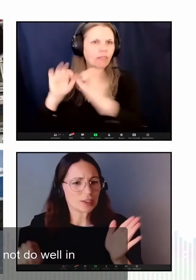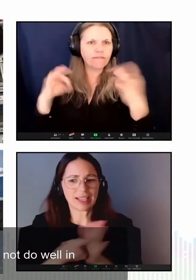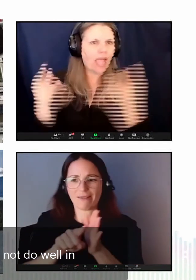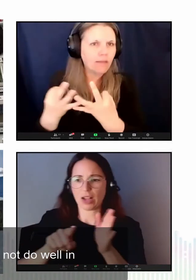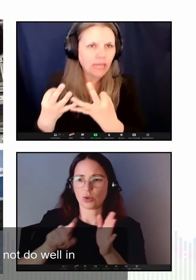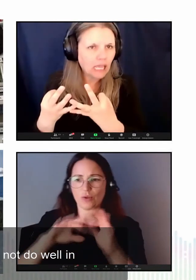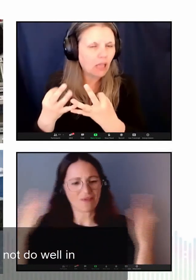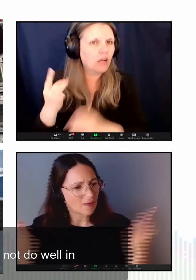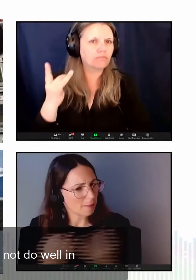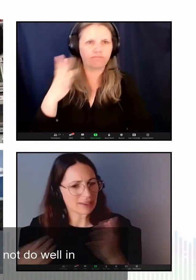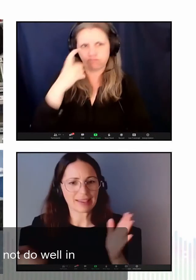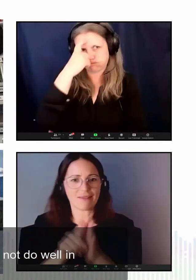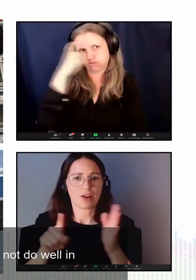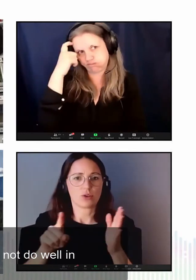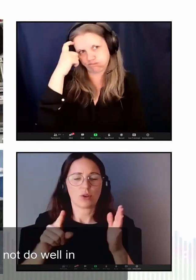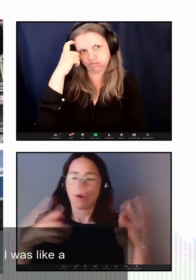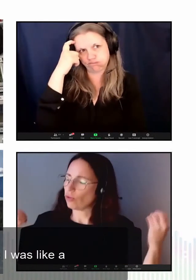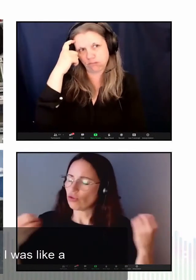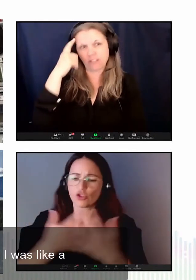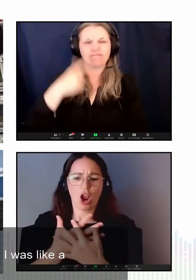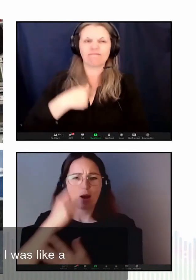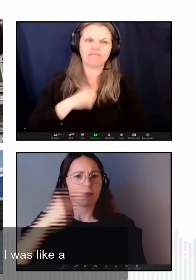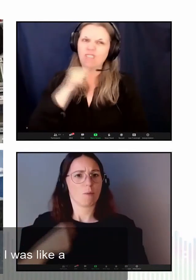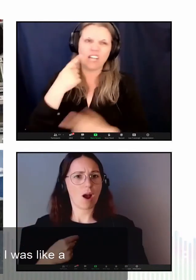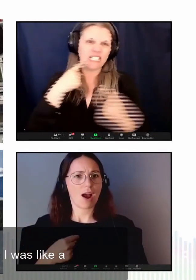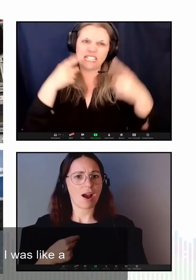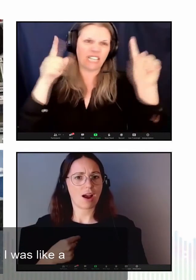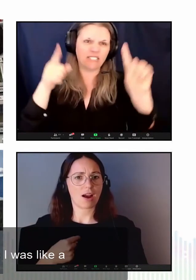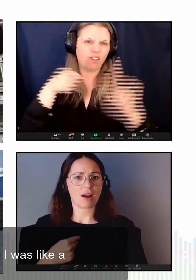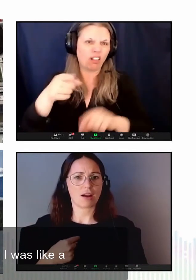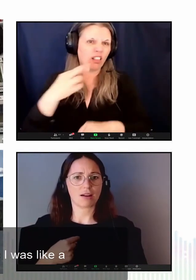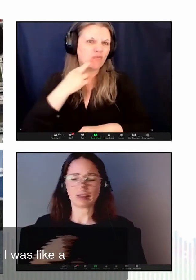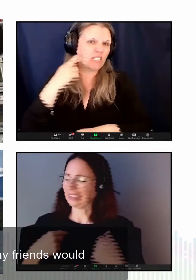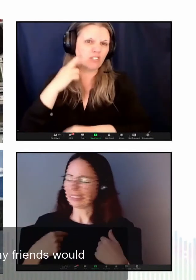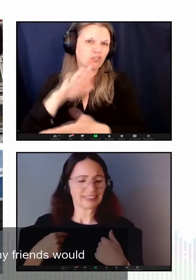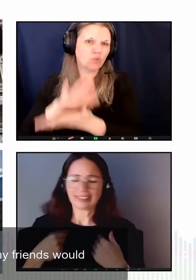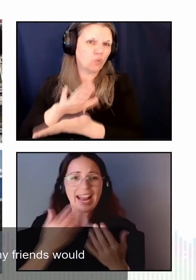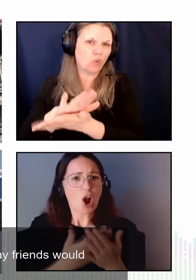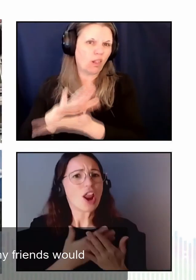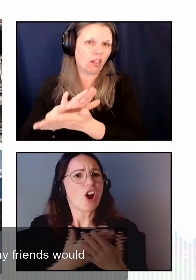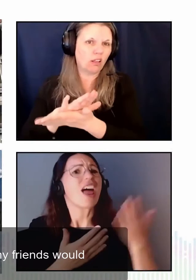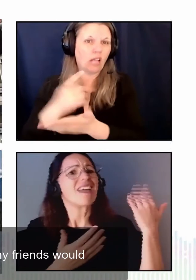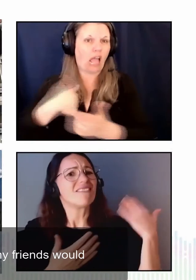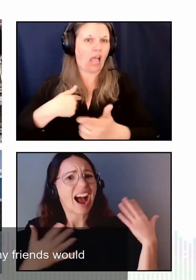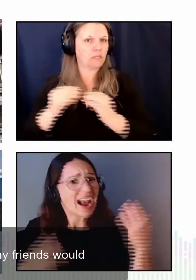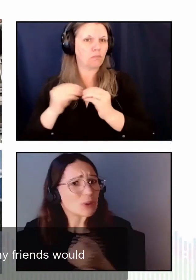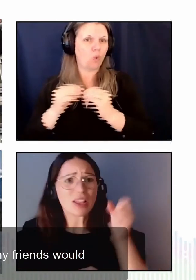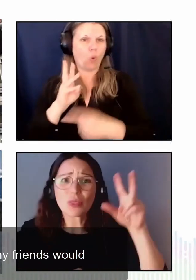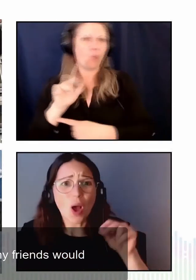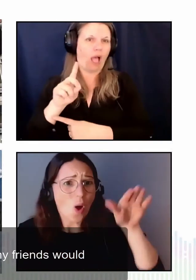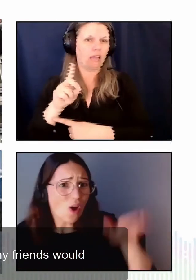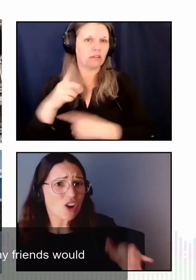very traumatic for me. I did not do well in residential school or day school because I was like a wild animal and